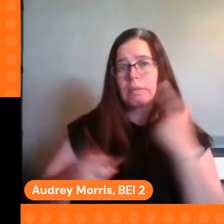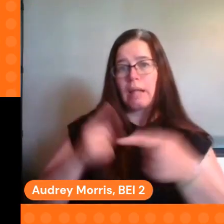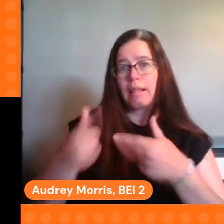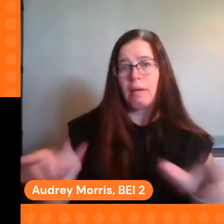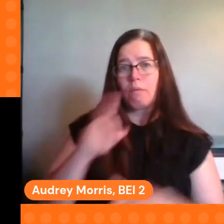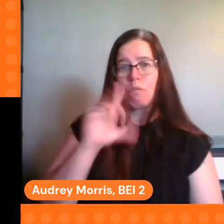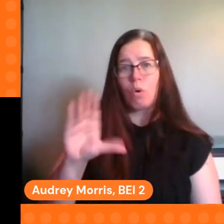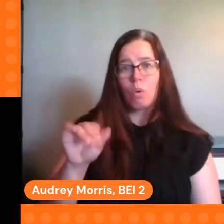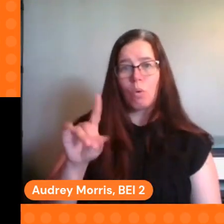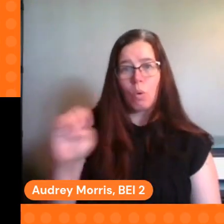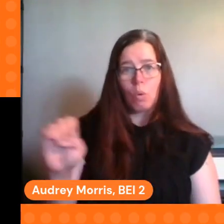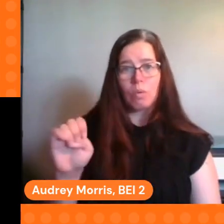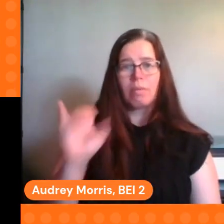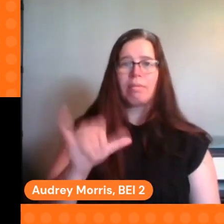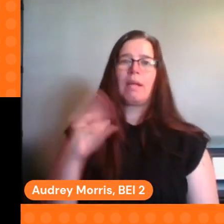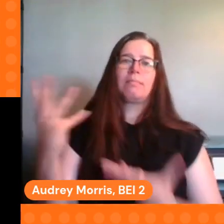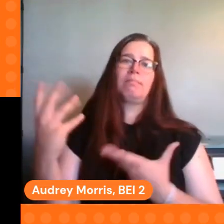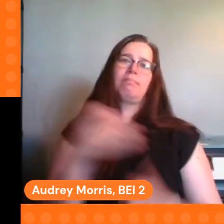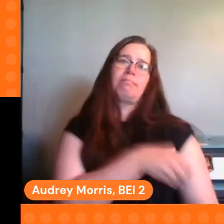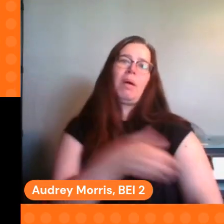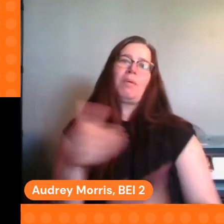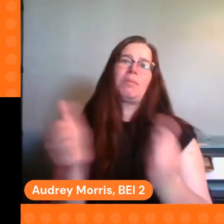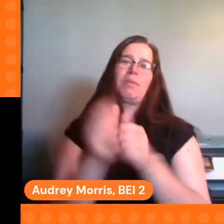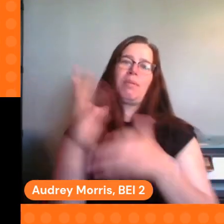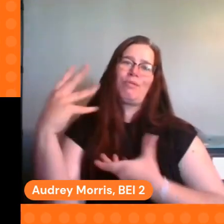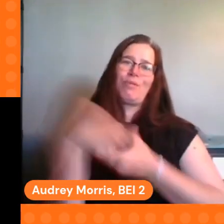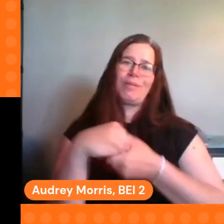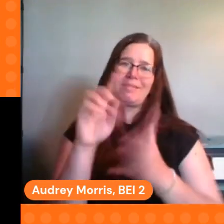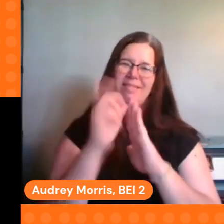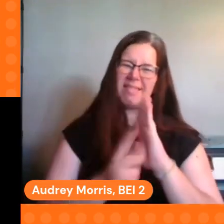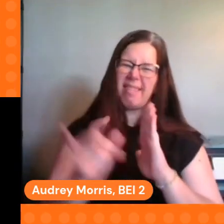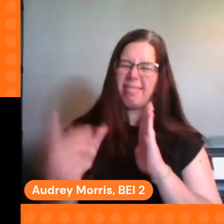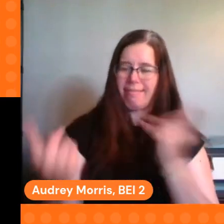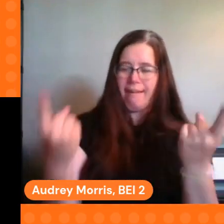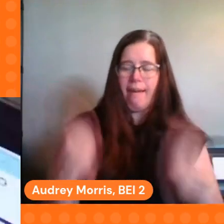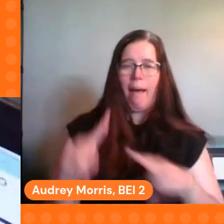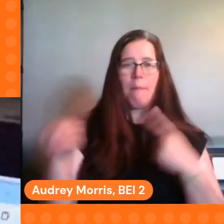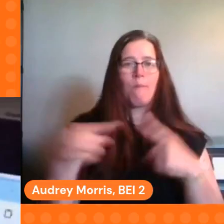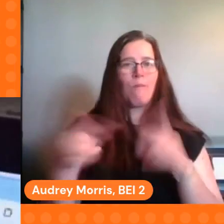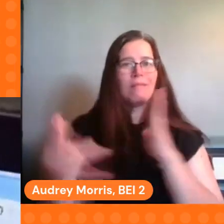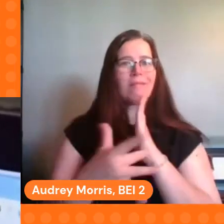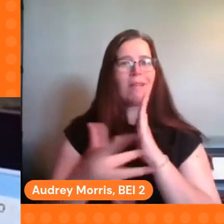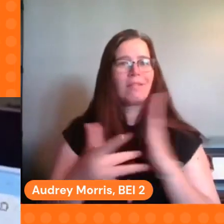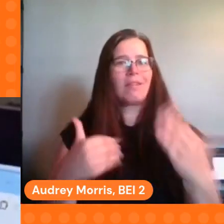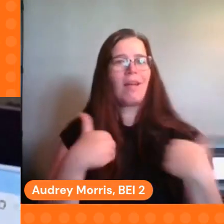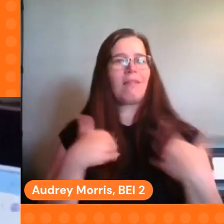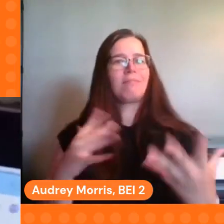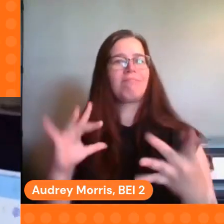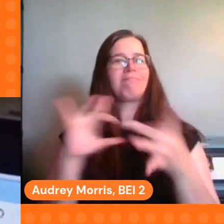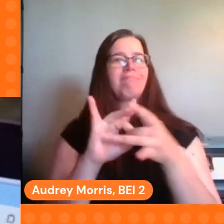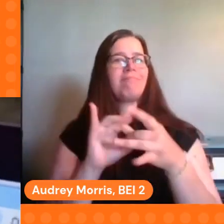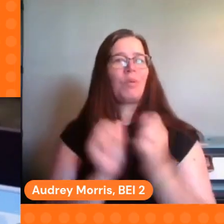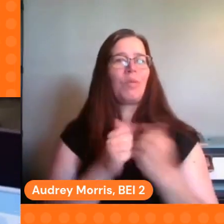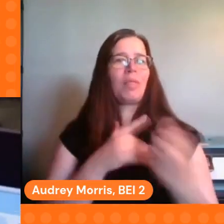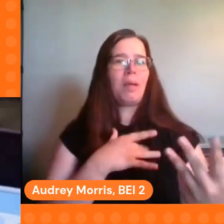of inclusive design. That's what happens when technology meets empathy.